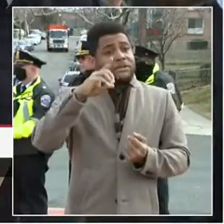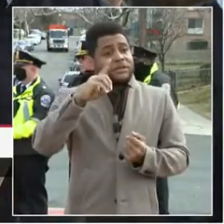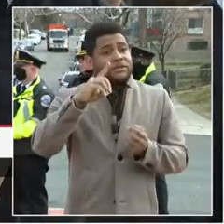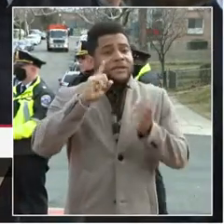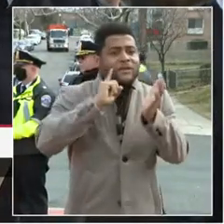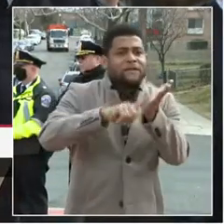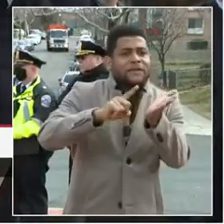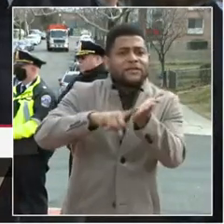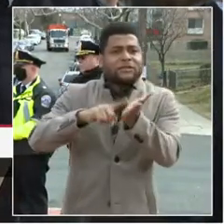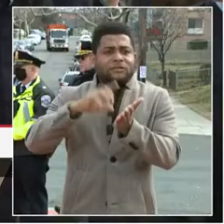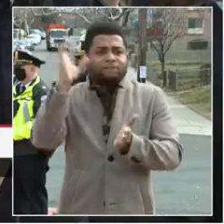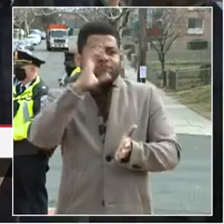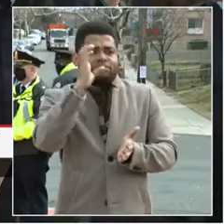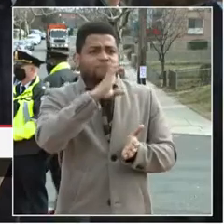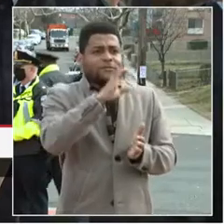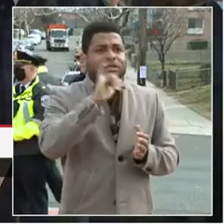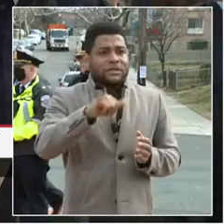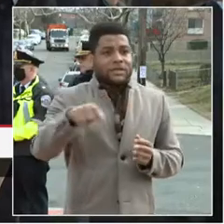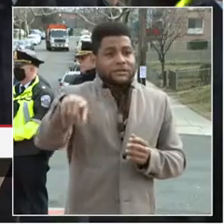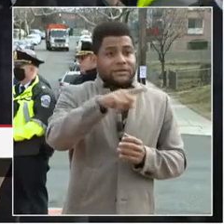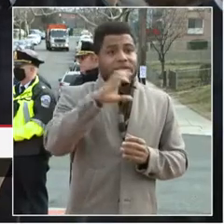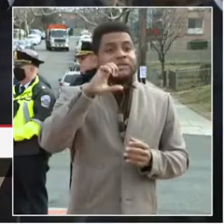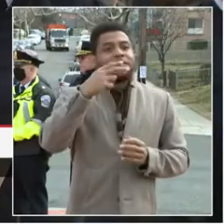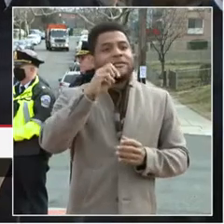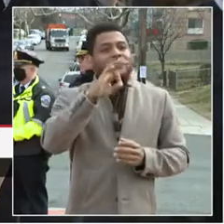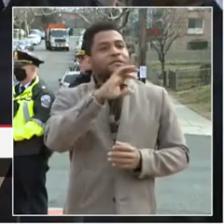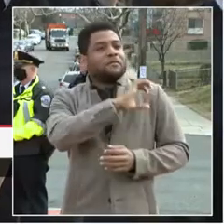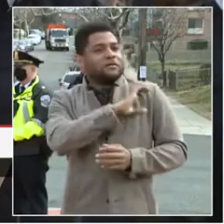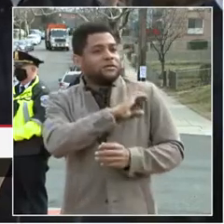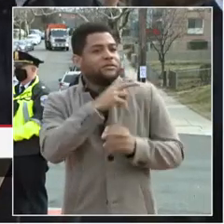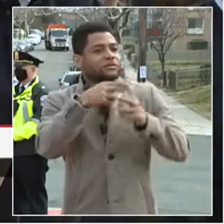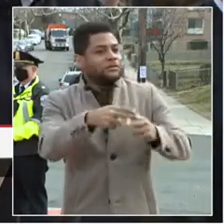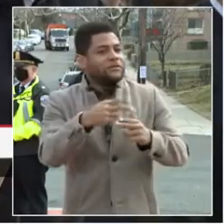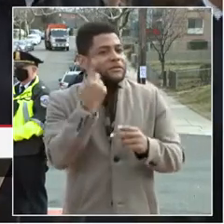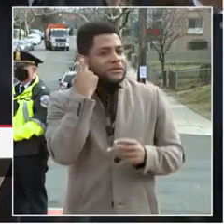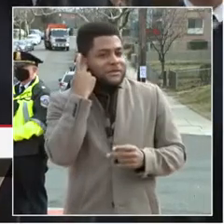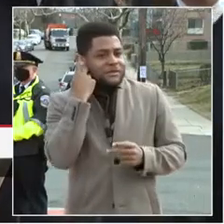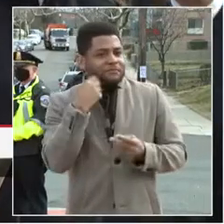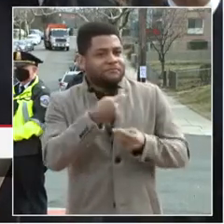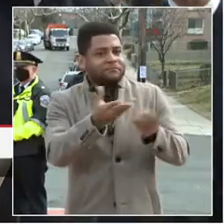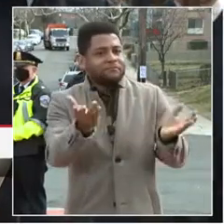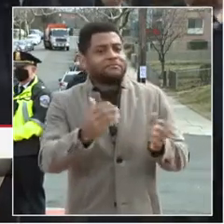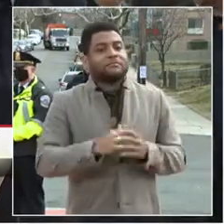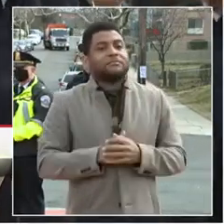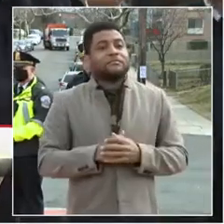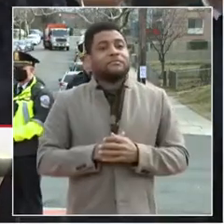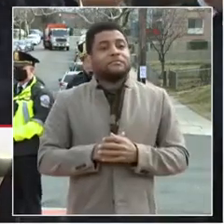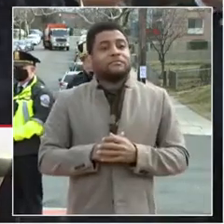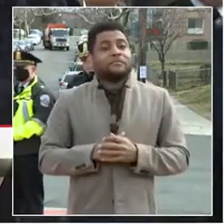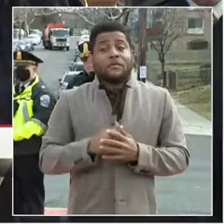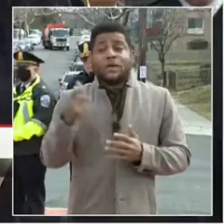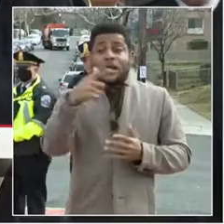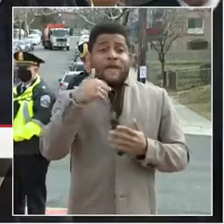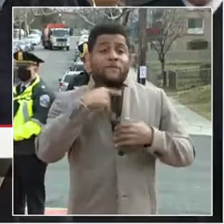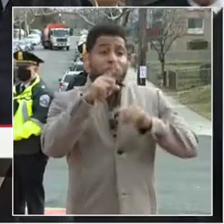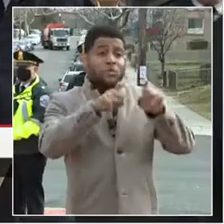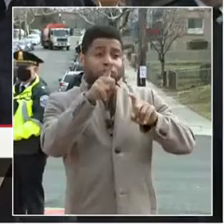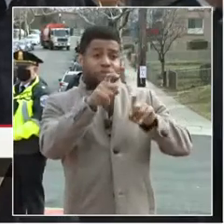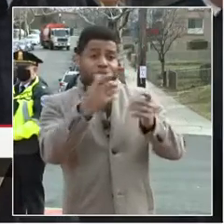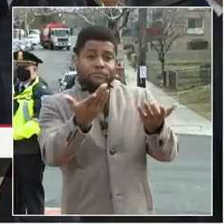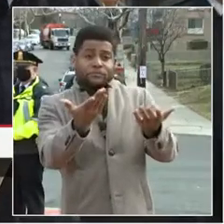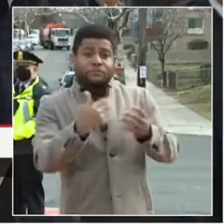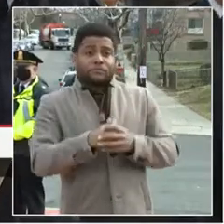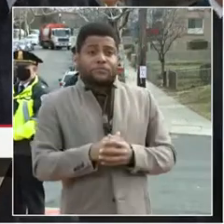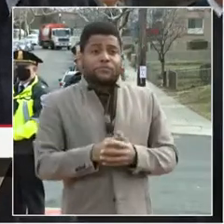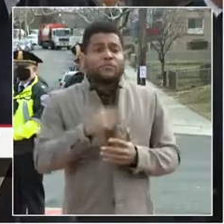investigations that the Chief mentioned. Any questions? Darcy? Good morning. So some